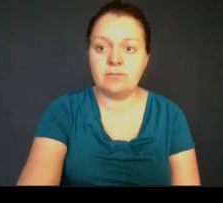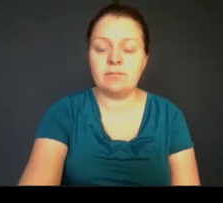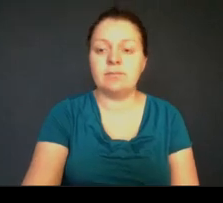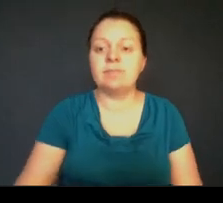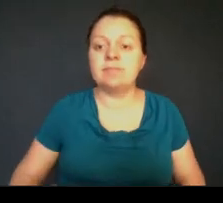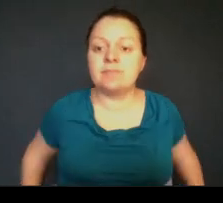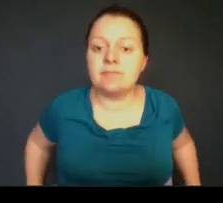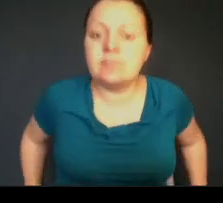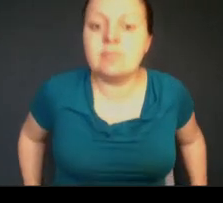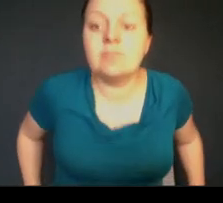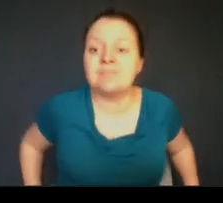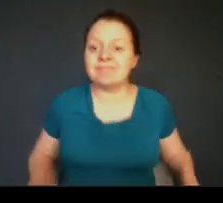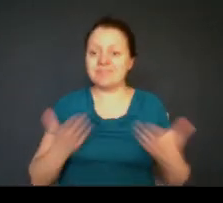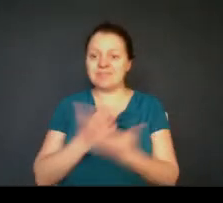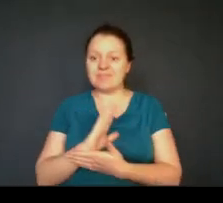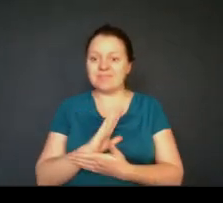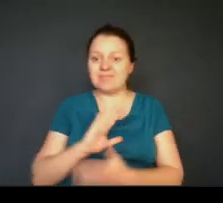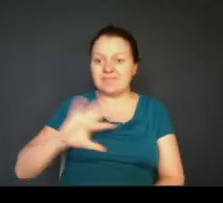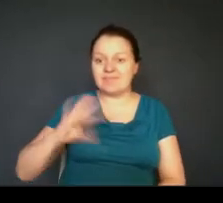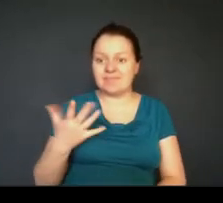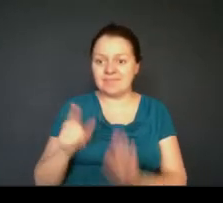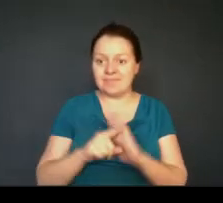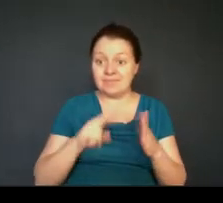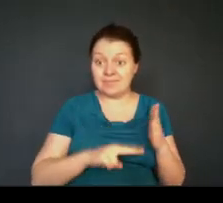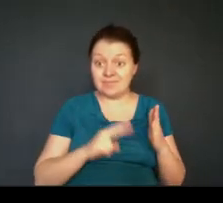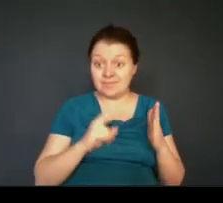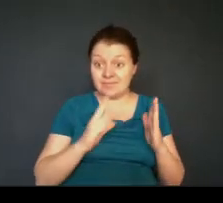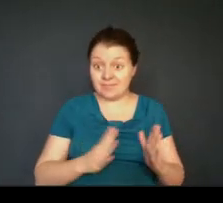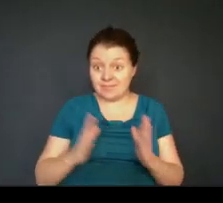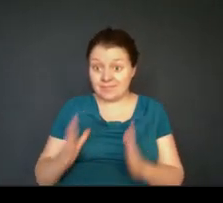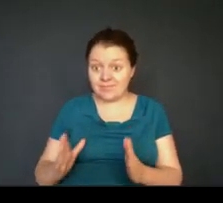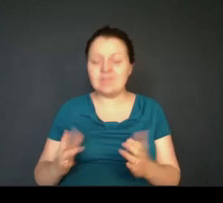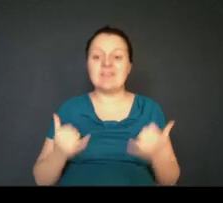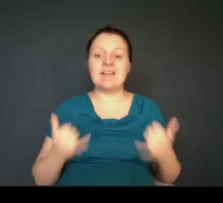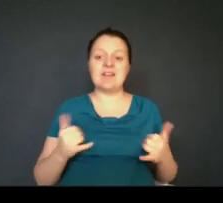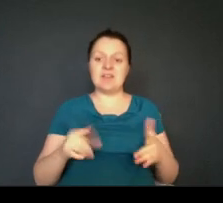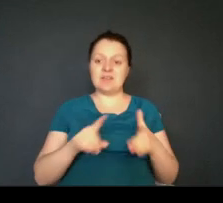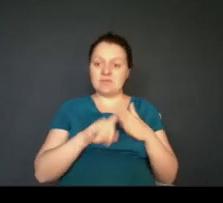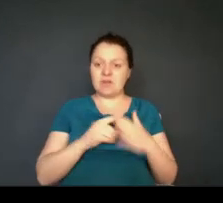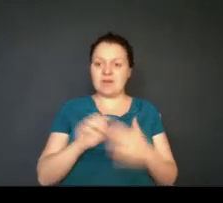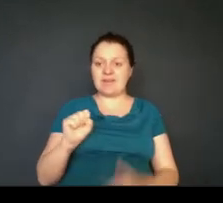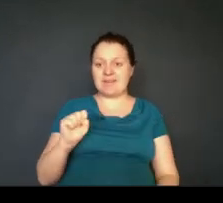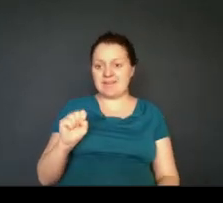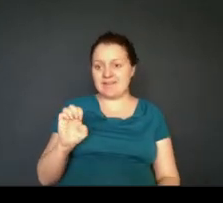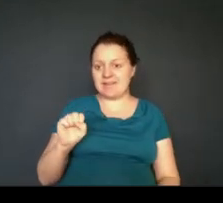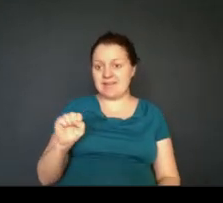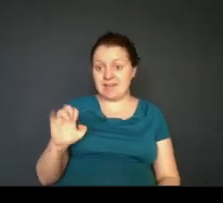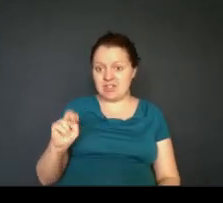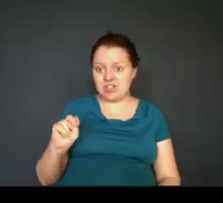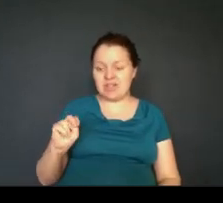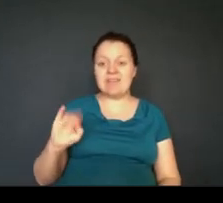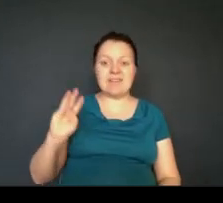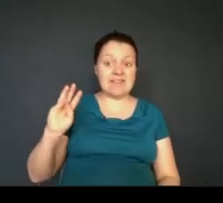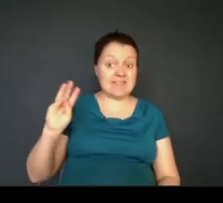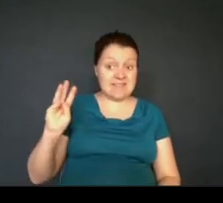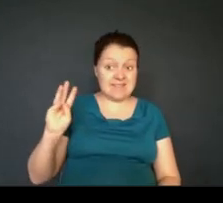All right, fifth grade readers, we are starting session 6 of our reading in our fantasy novels.